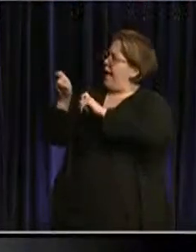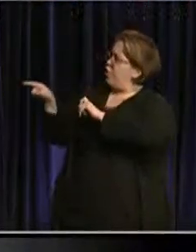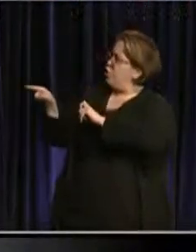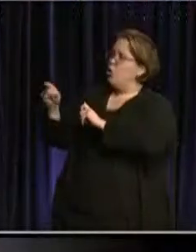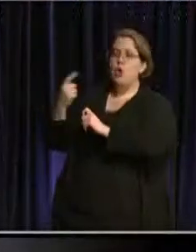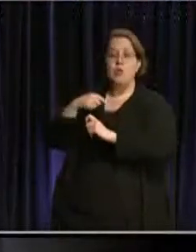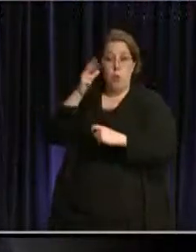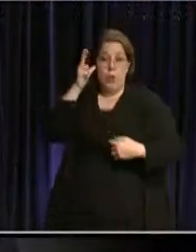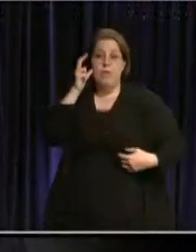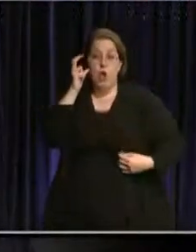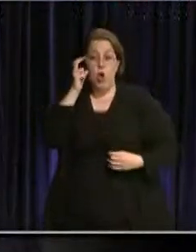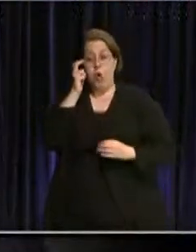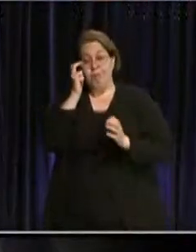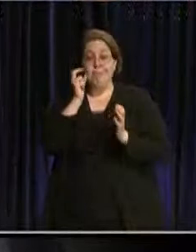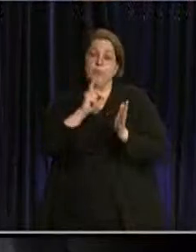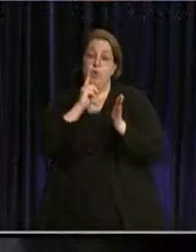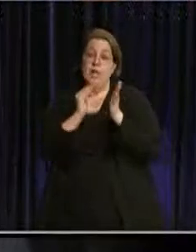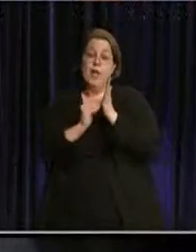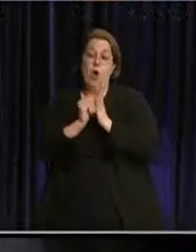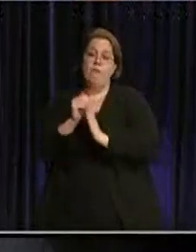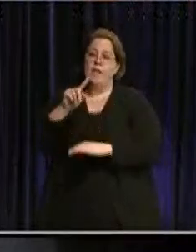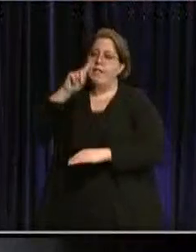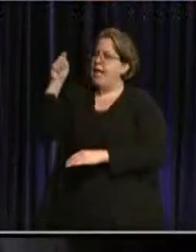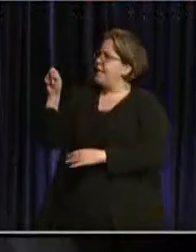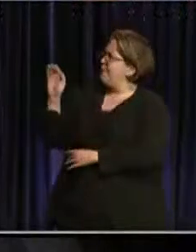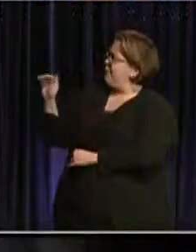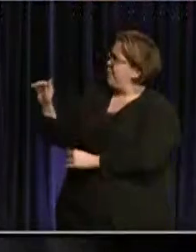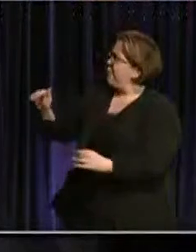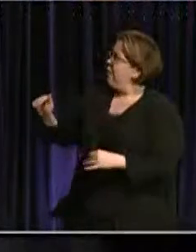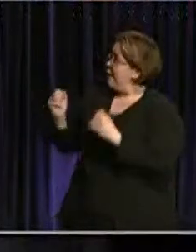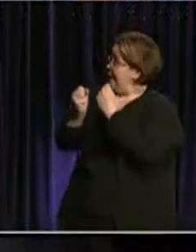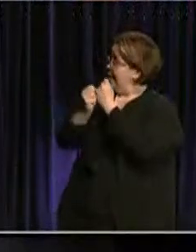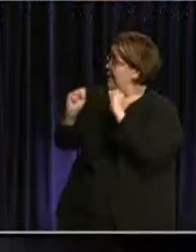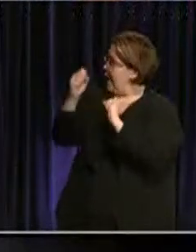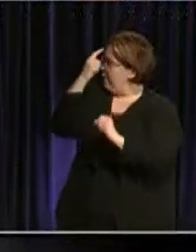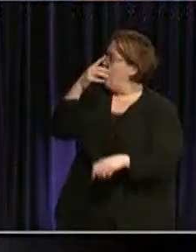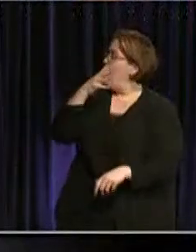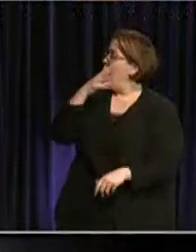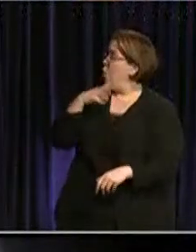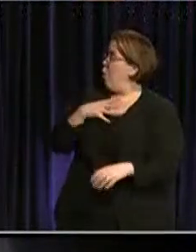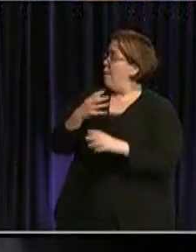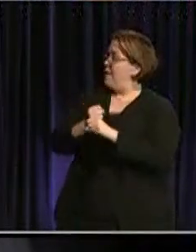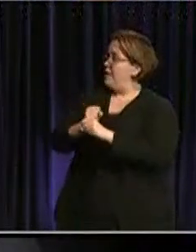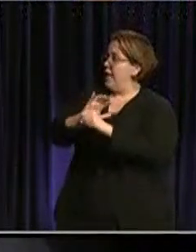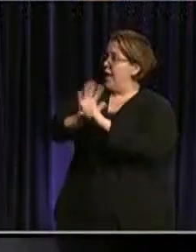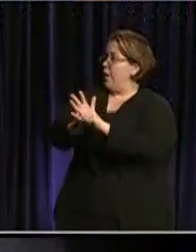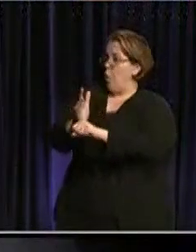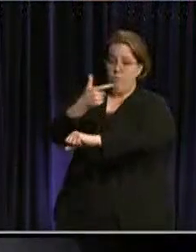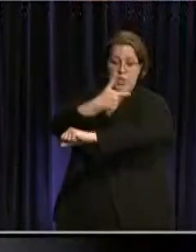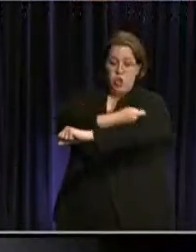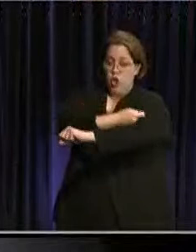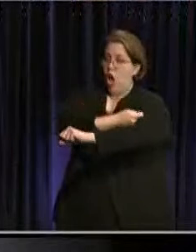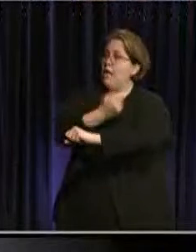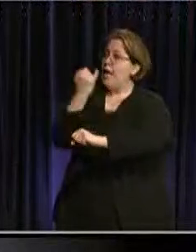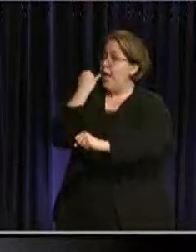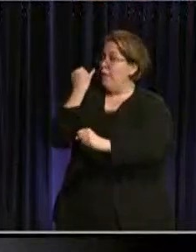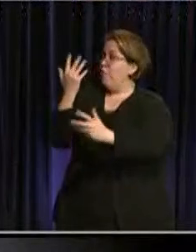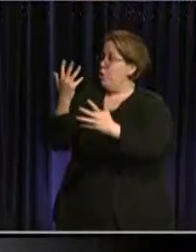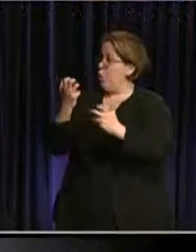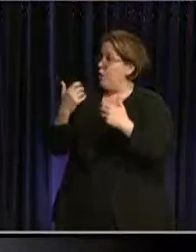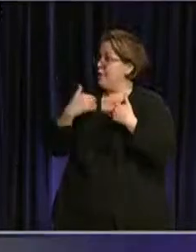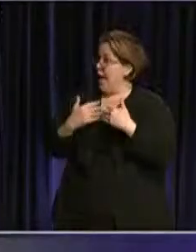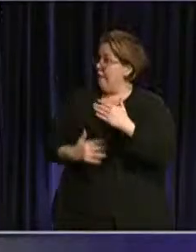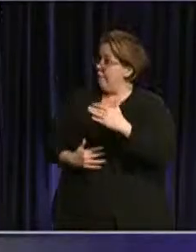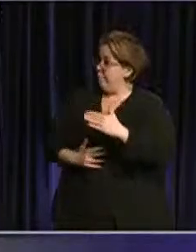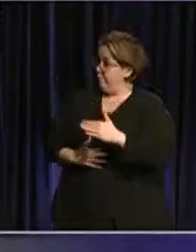that we've gotten quite often, and that is, Dr. Bridger, is it safe for a woman to get a COVID-19 vaccine if she would like to have a baby one